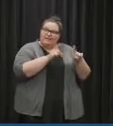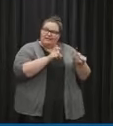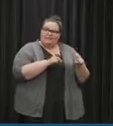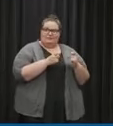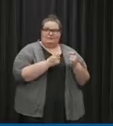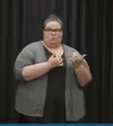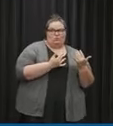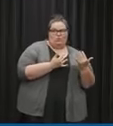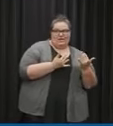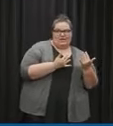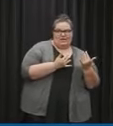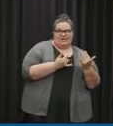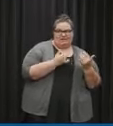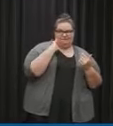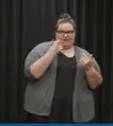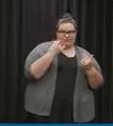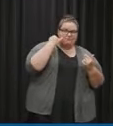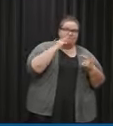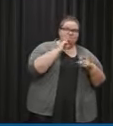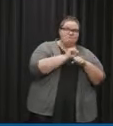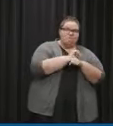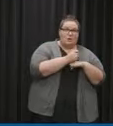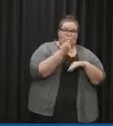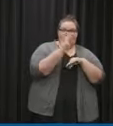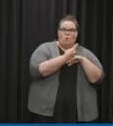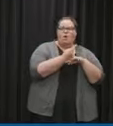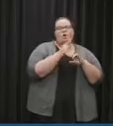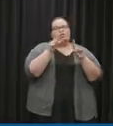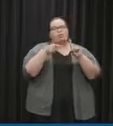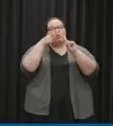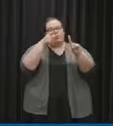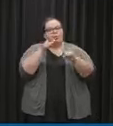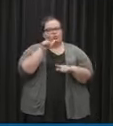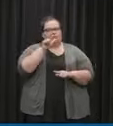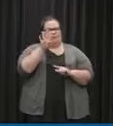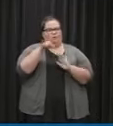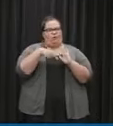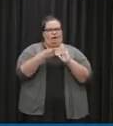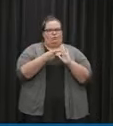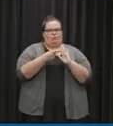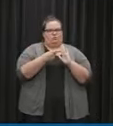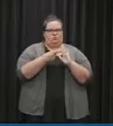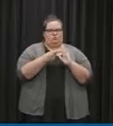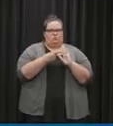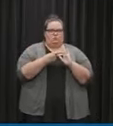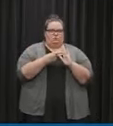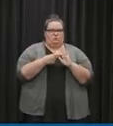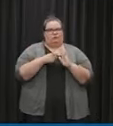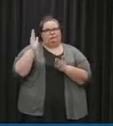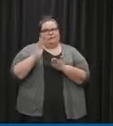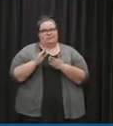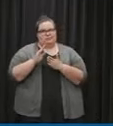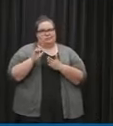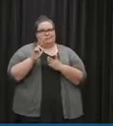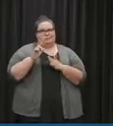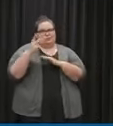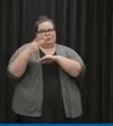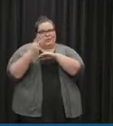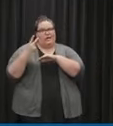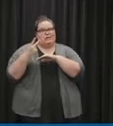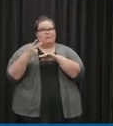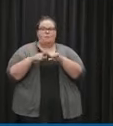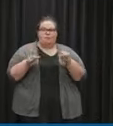a wait time for finding out, and it could be a day. Hopefully it's less than 24 hours, hopefully it's less than 48 hours, but again we'll be doing